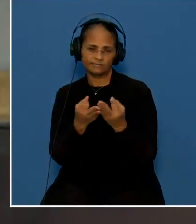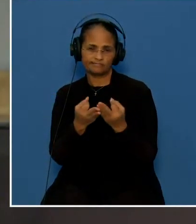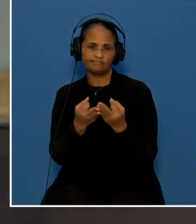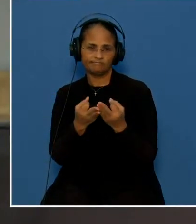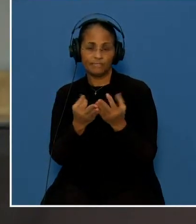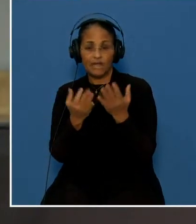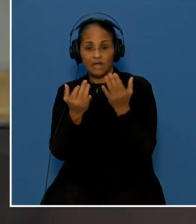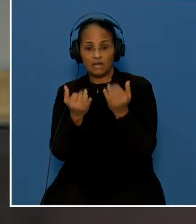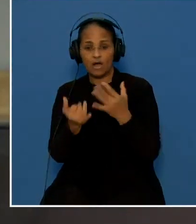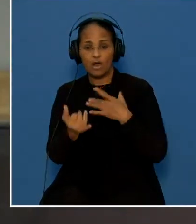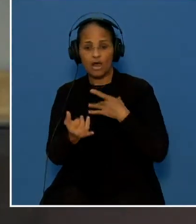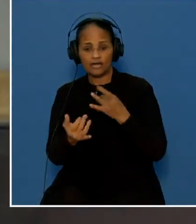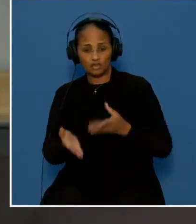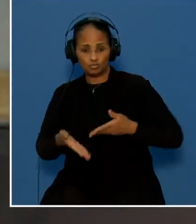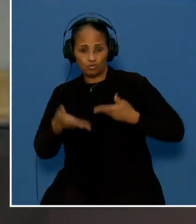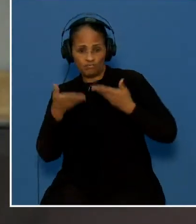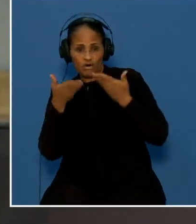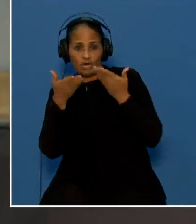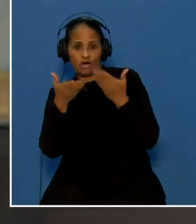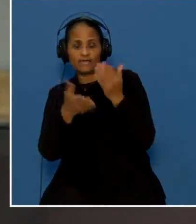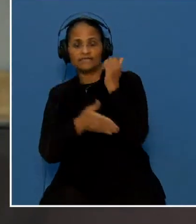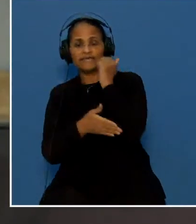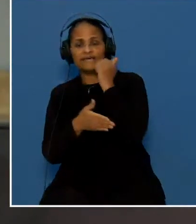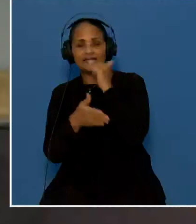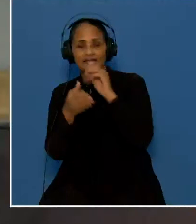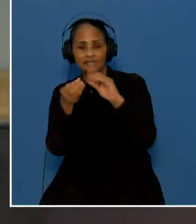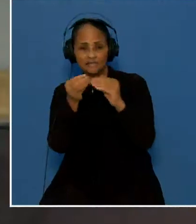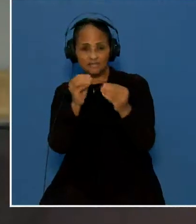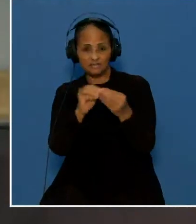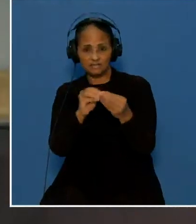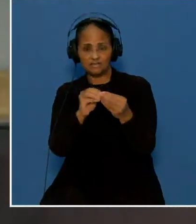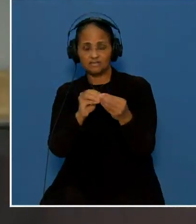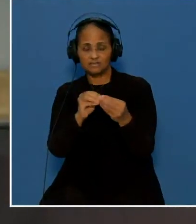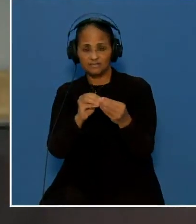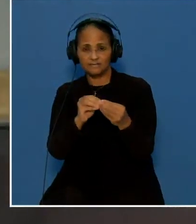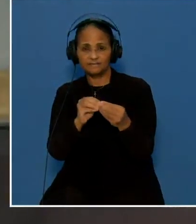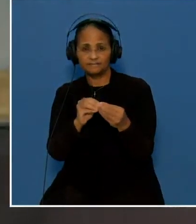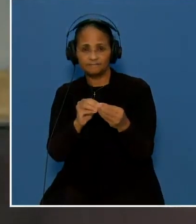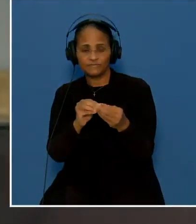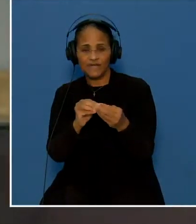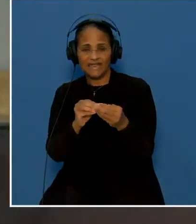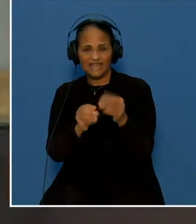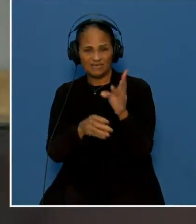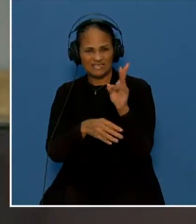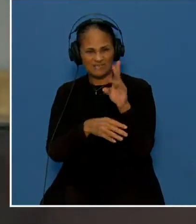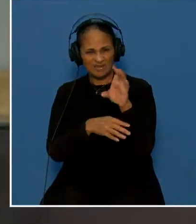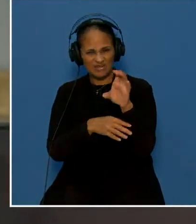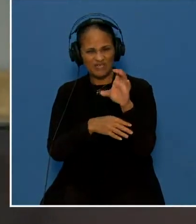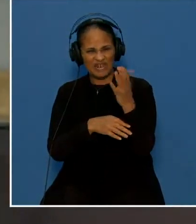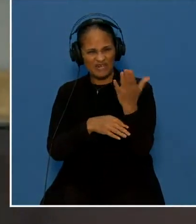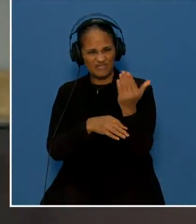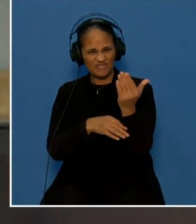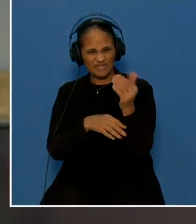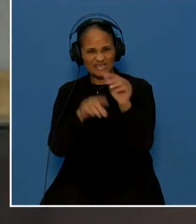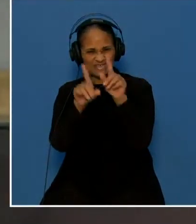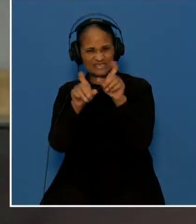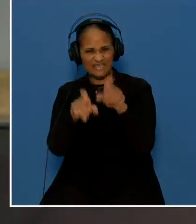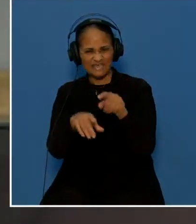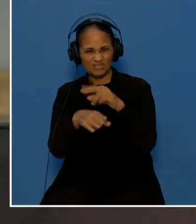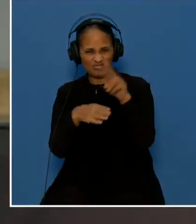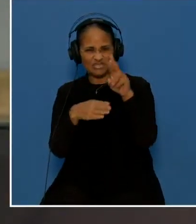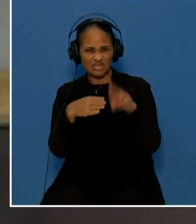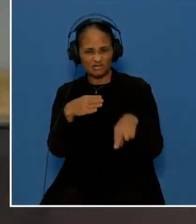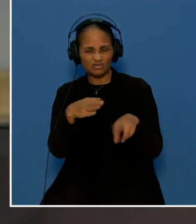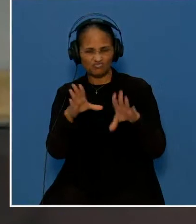I will now like to provide today's daily statistics. There were 715 test results received